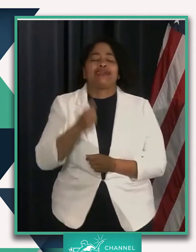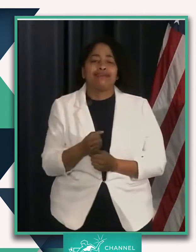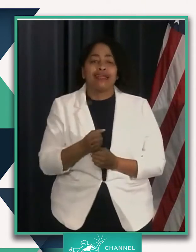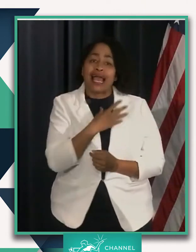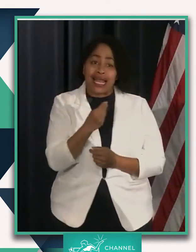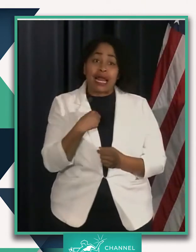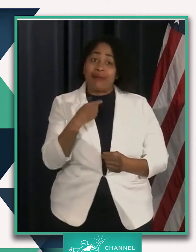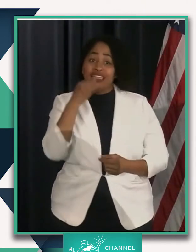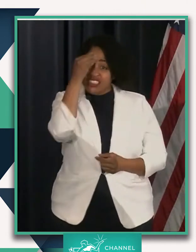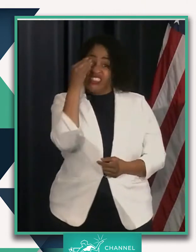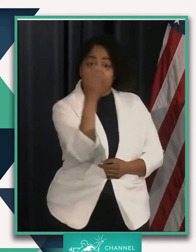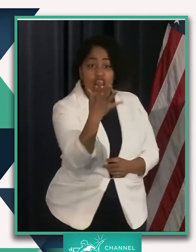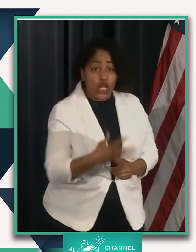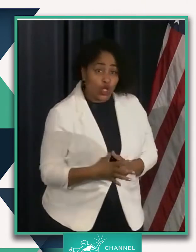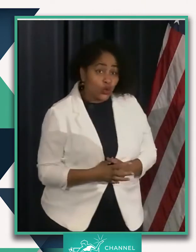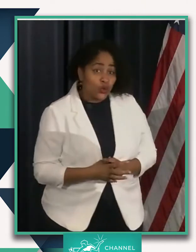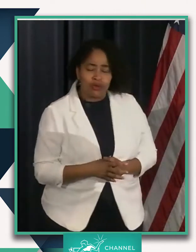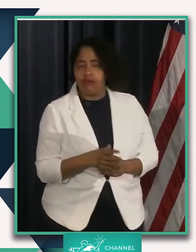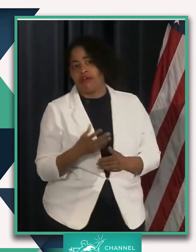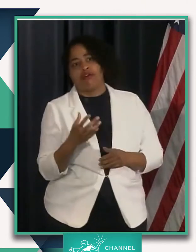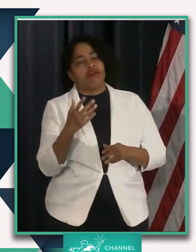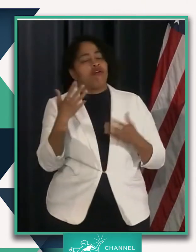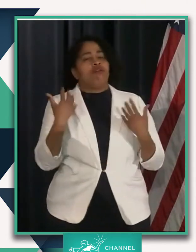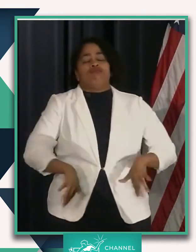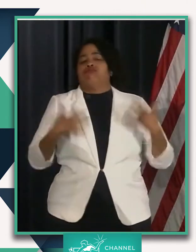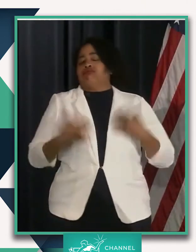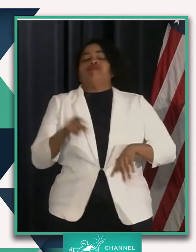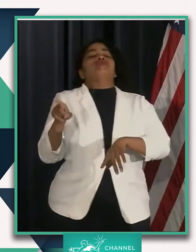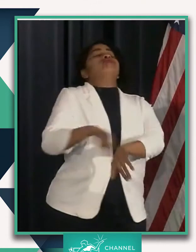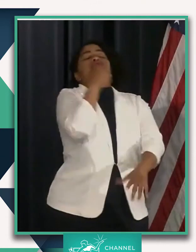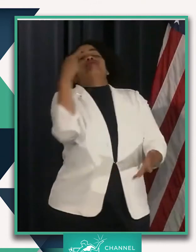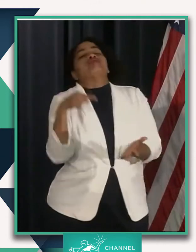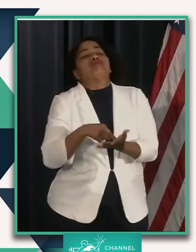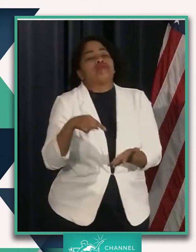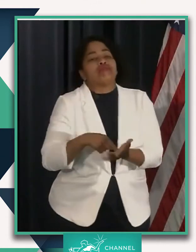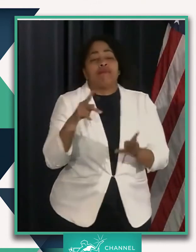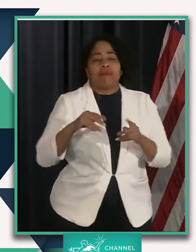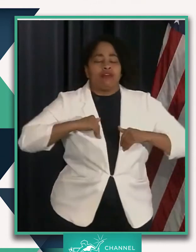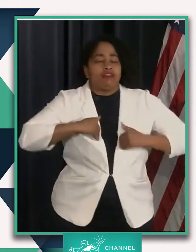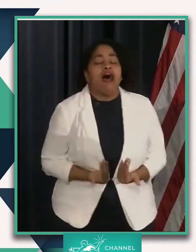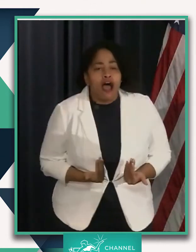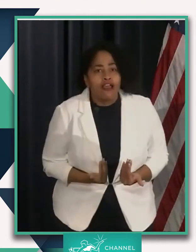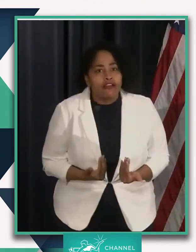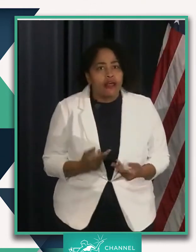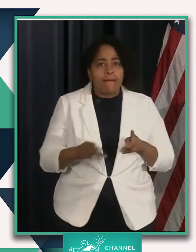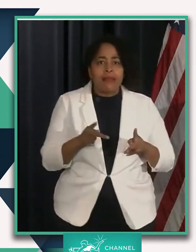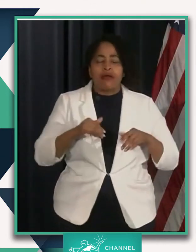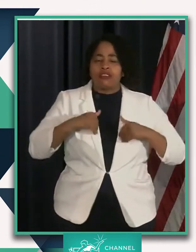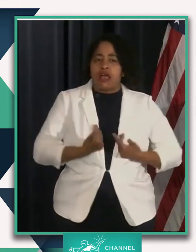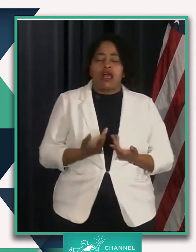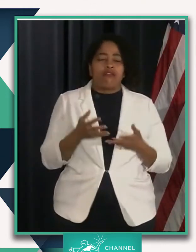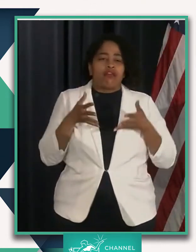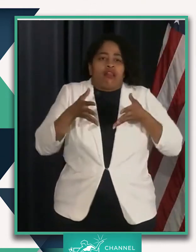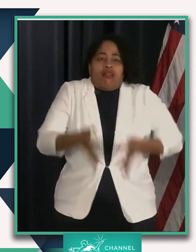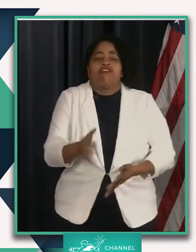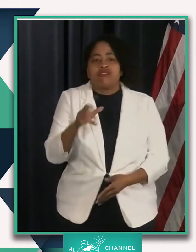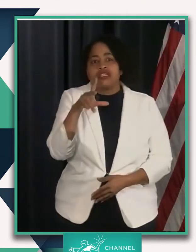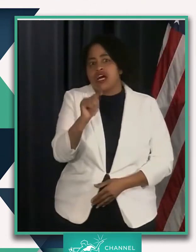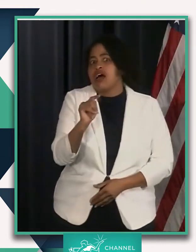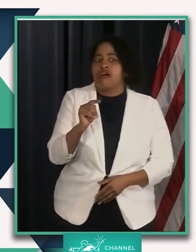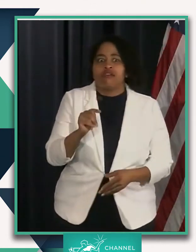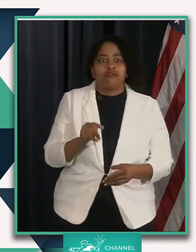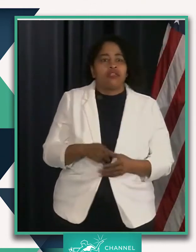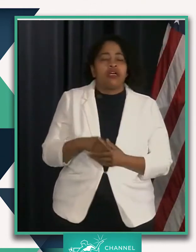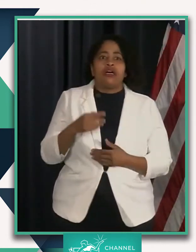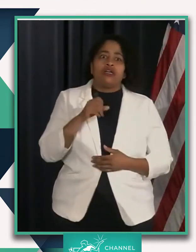And I'm telling you, it's long, long overdue. People are really tired, falling through the cracks. And so to hear